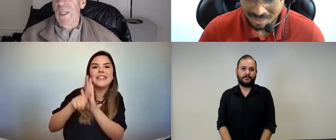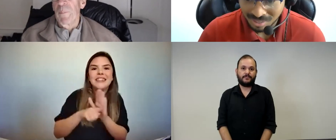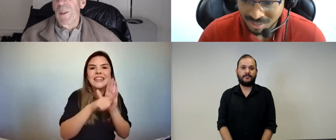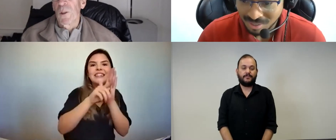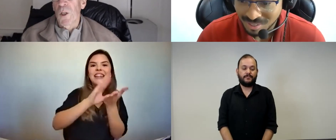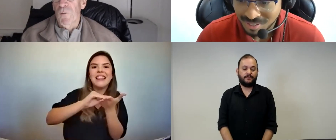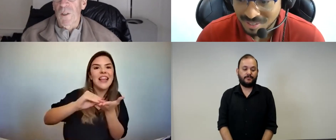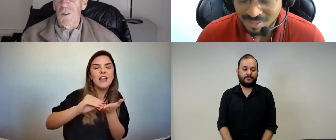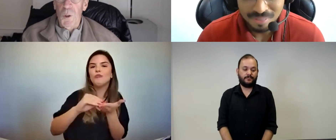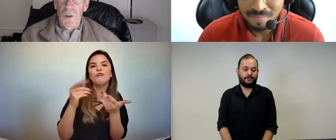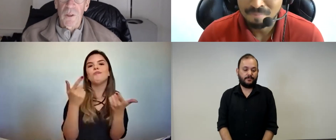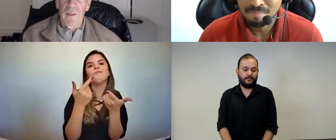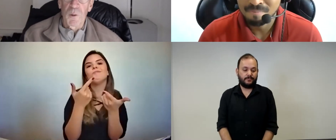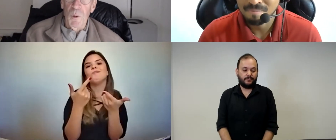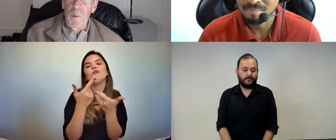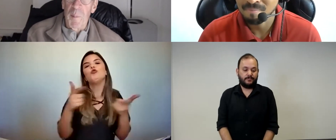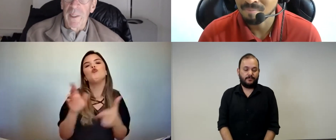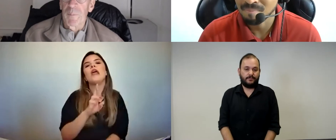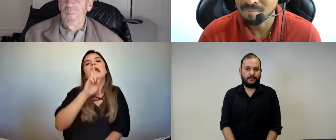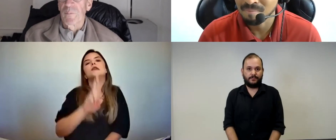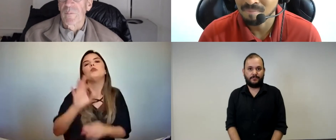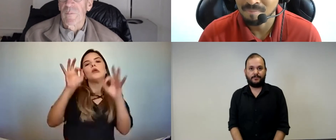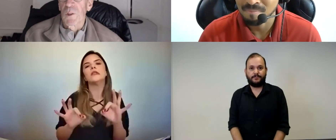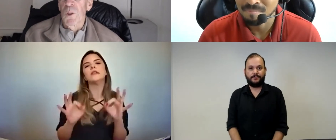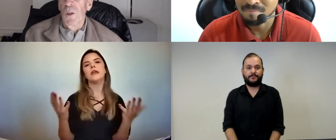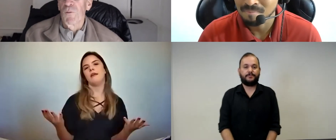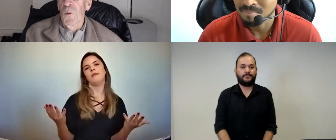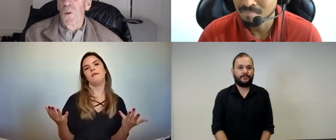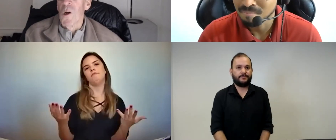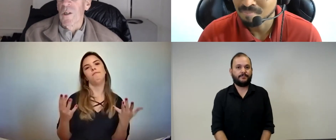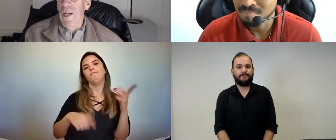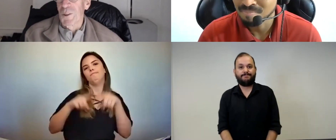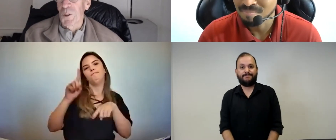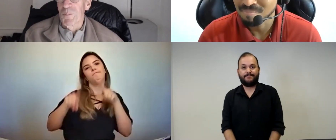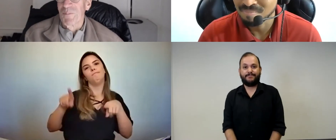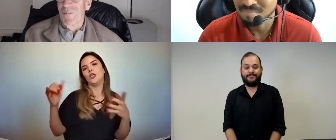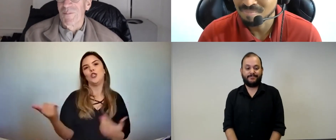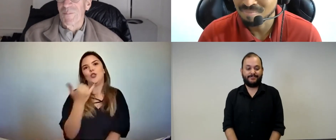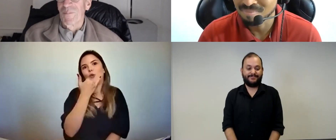There may be a lot of uncertainty that will remain. Sorry for a long